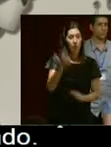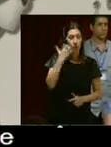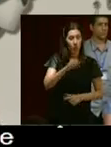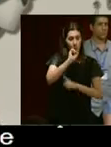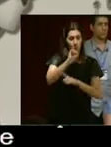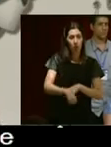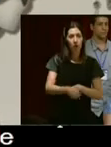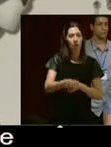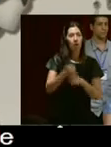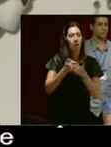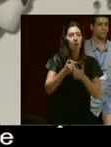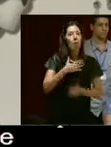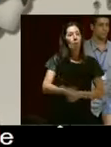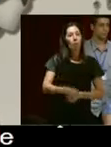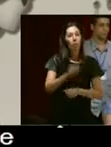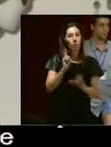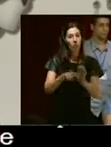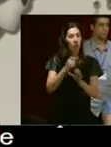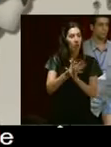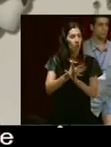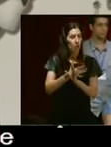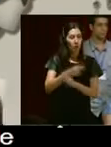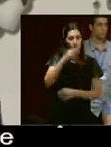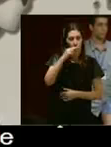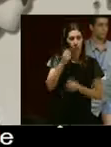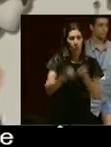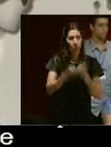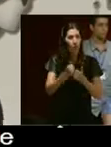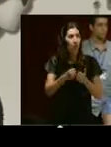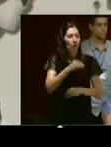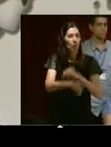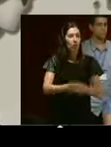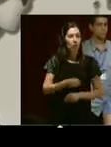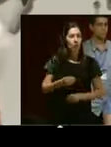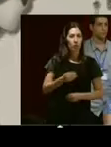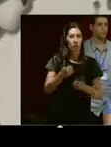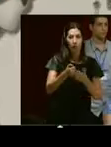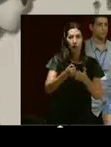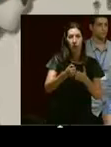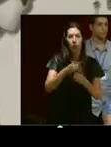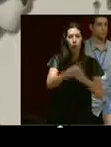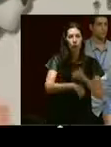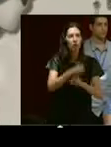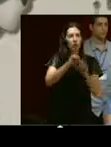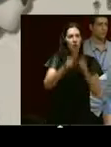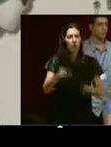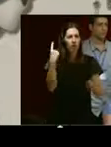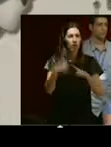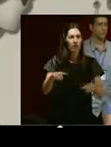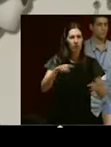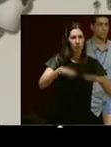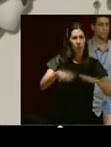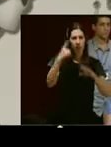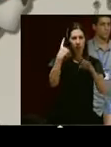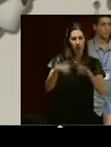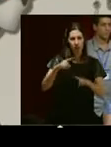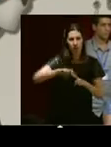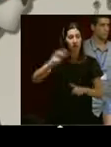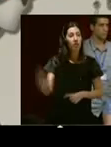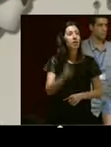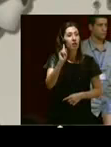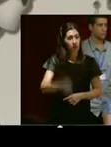attractive side. Gamers may want to play Mario Kart with another type of joystick instead